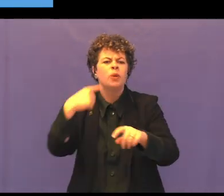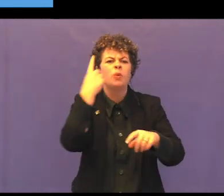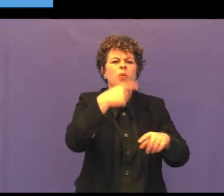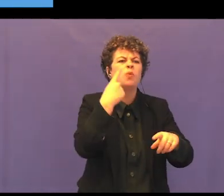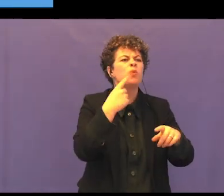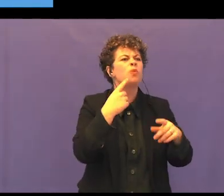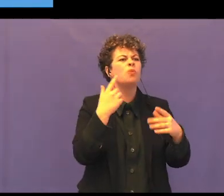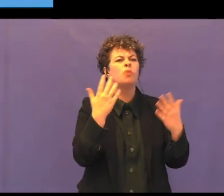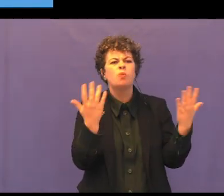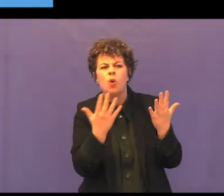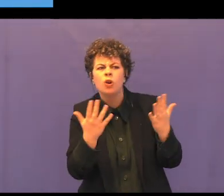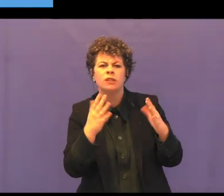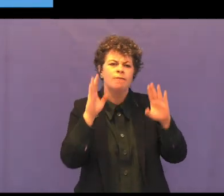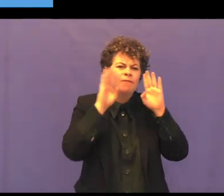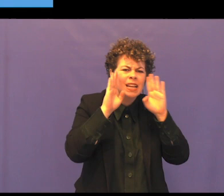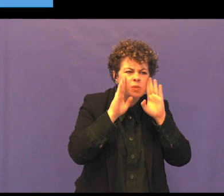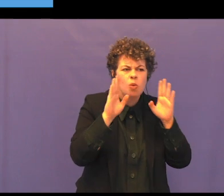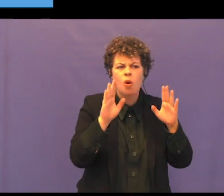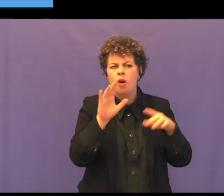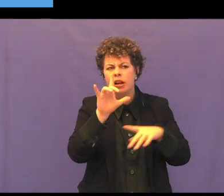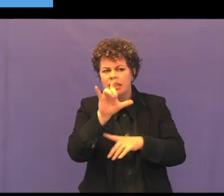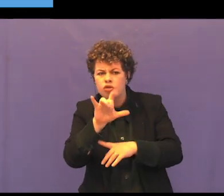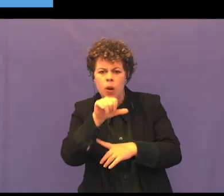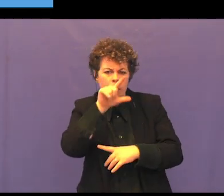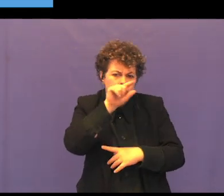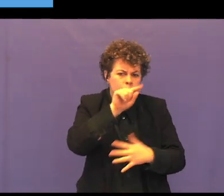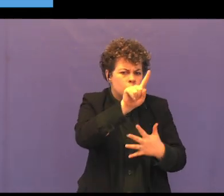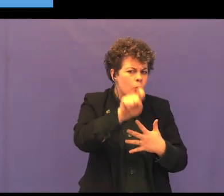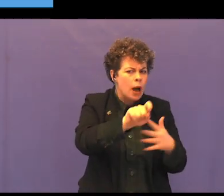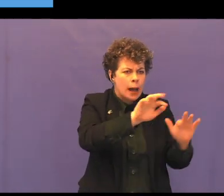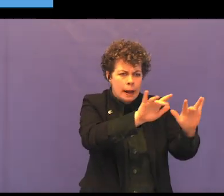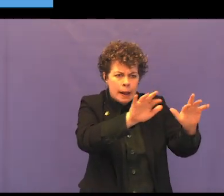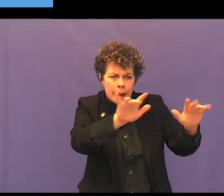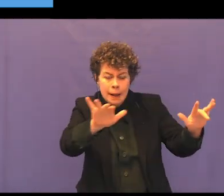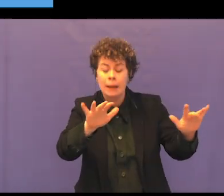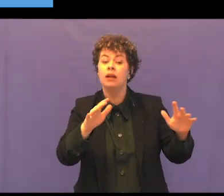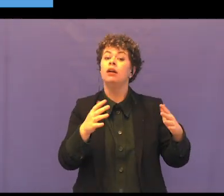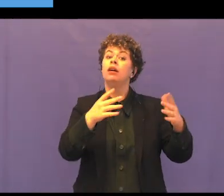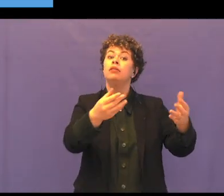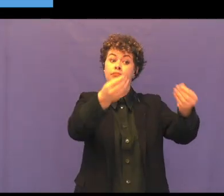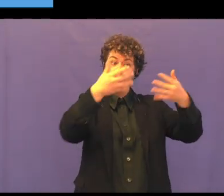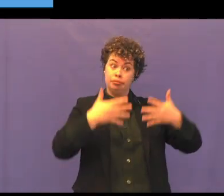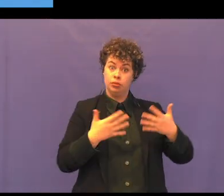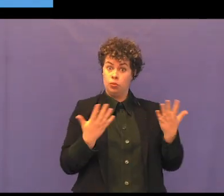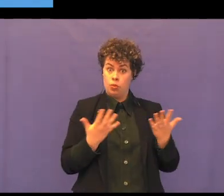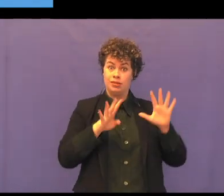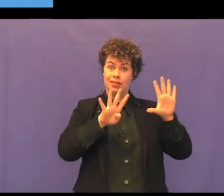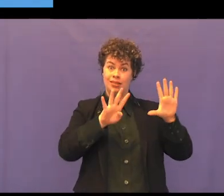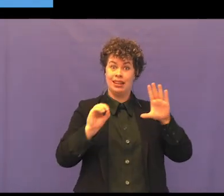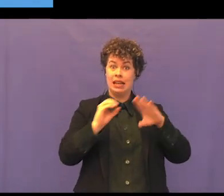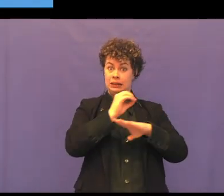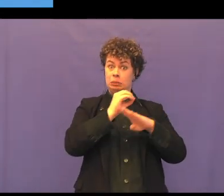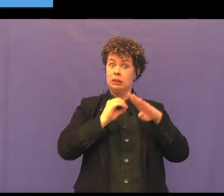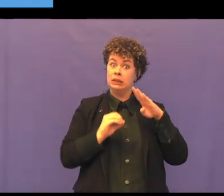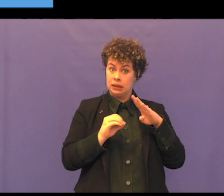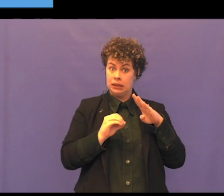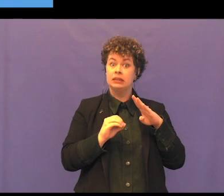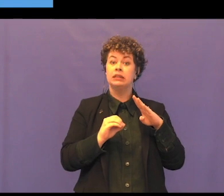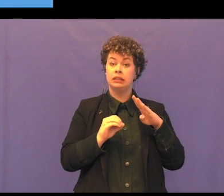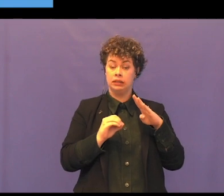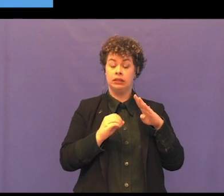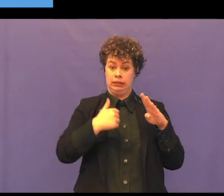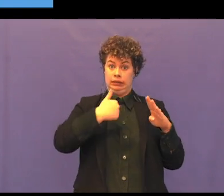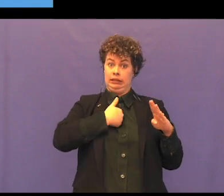over 90%, if you like, put up posts in their own